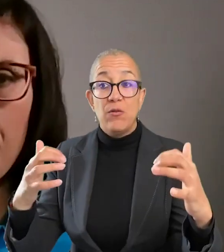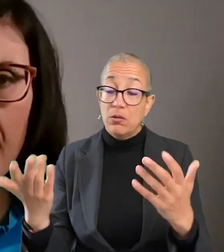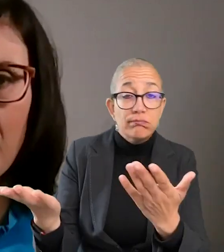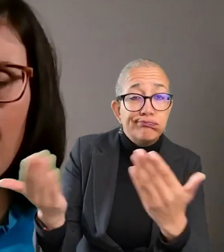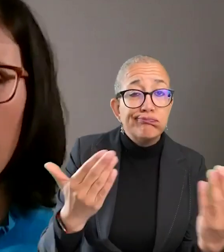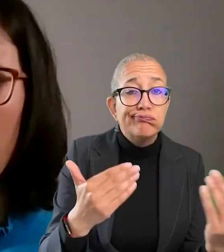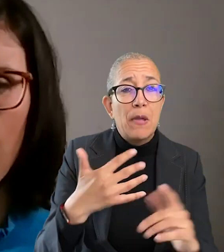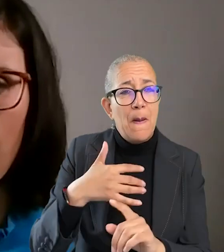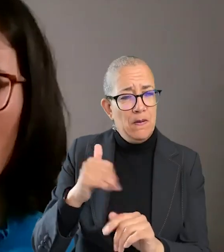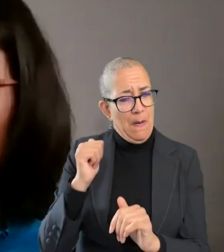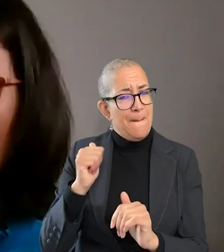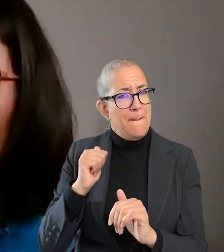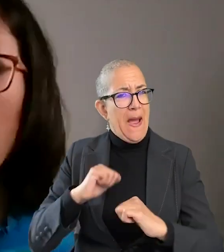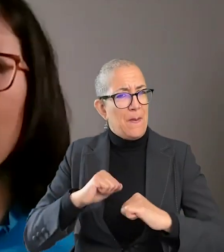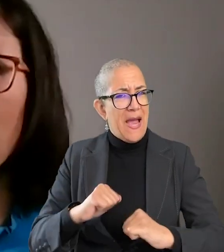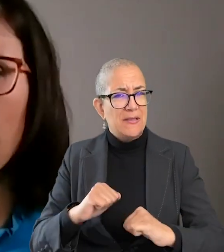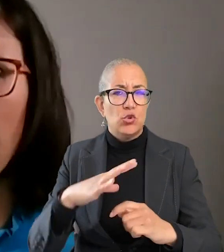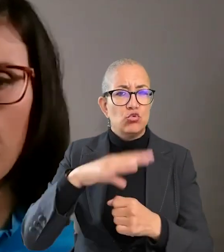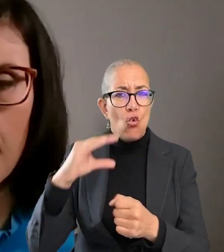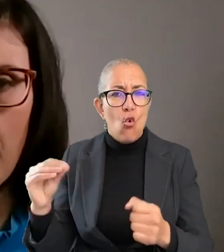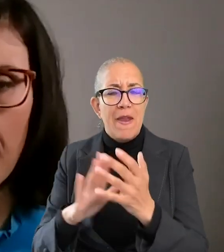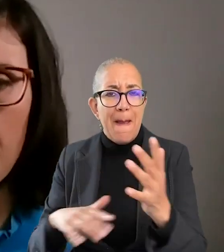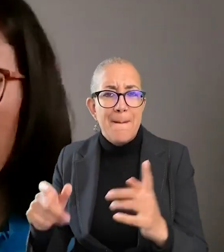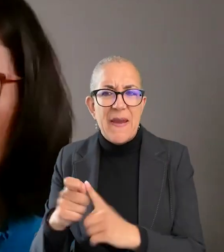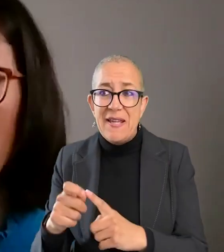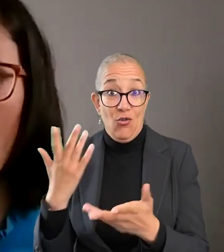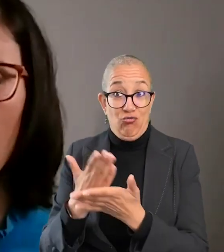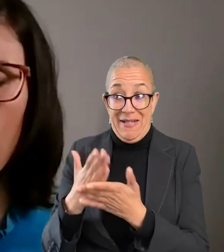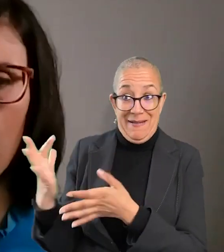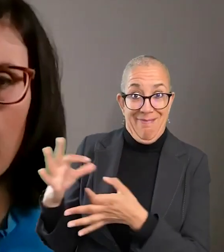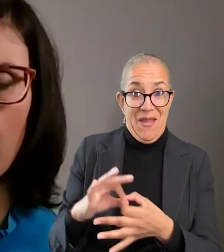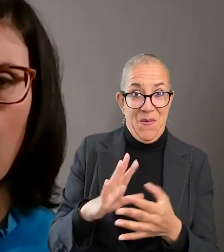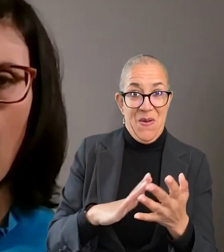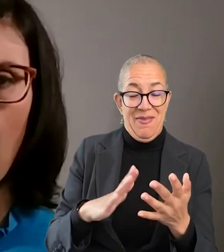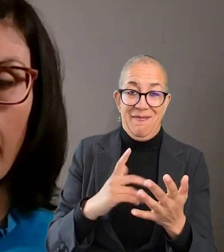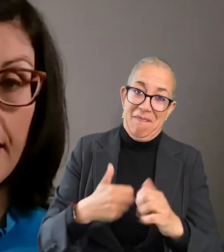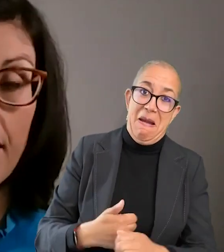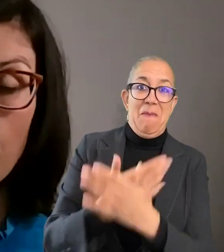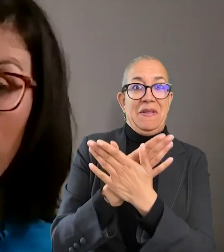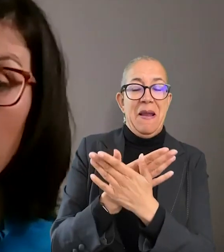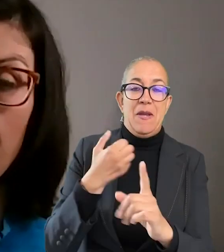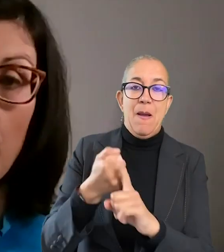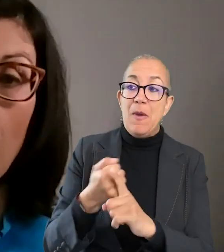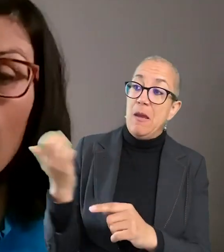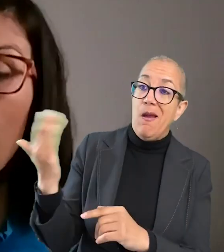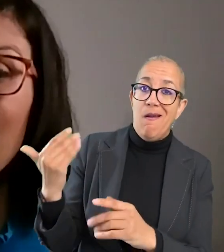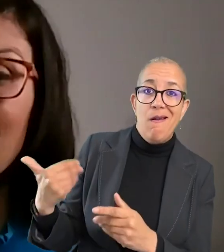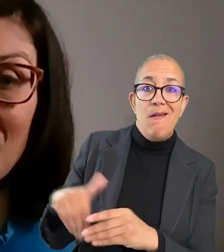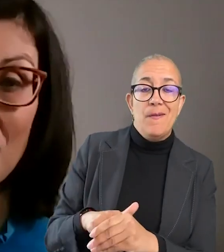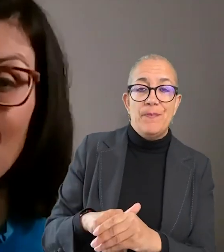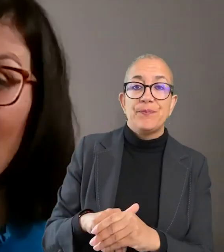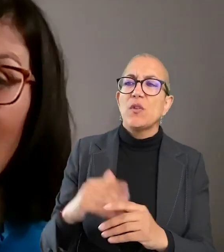Tory MPs, people who you wouldn't normally associate with the Lib Dem campaign, came on board this idea that was given to me, in fact, by one of